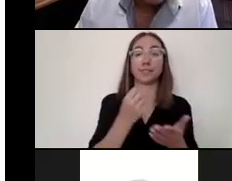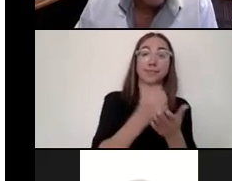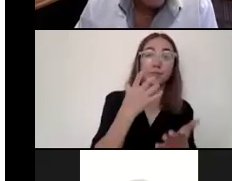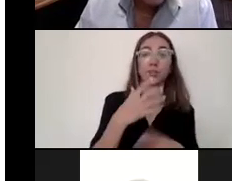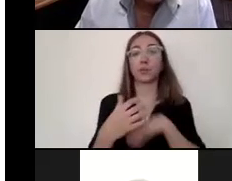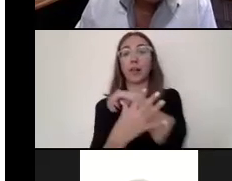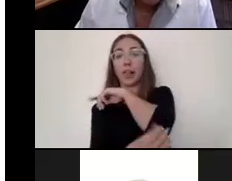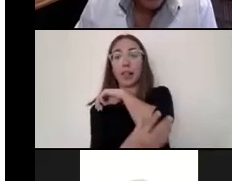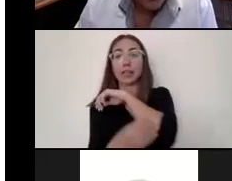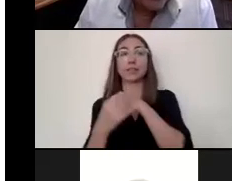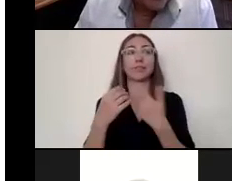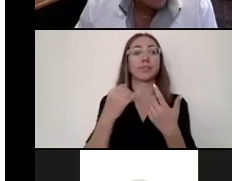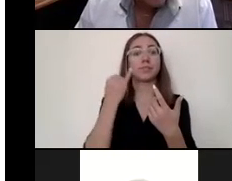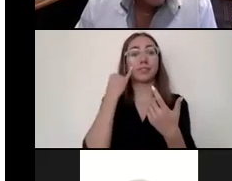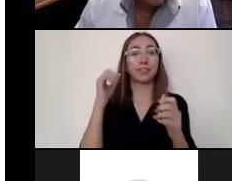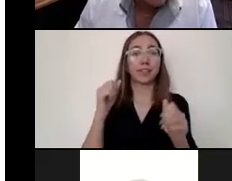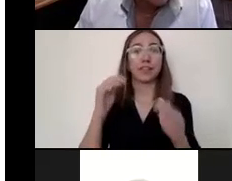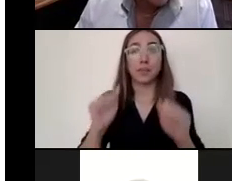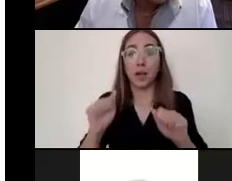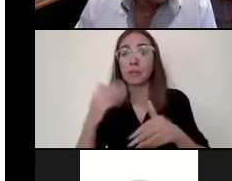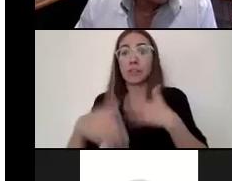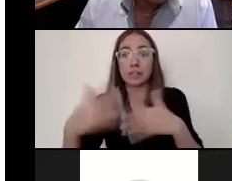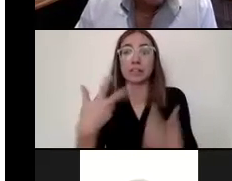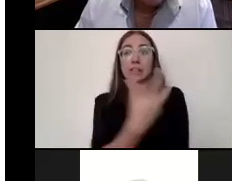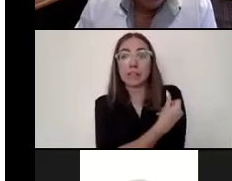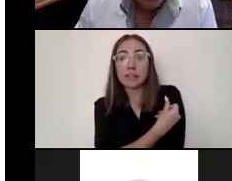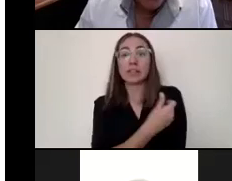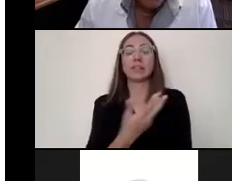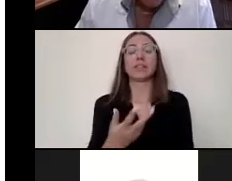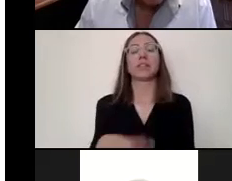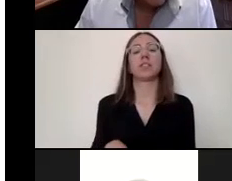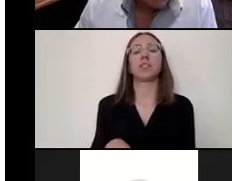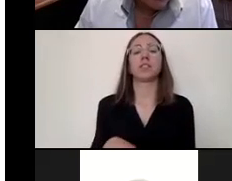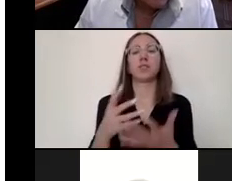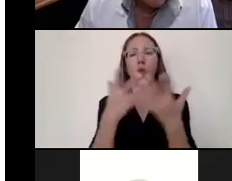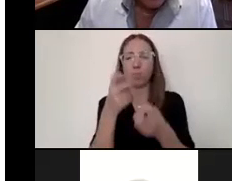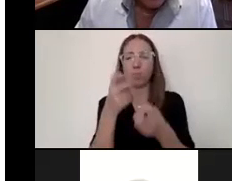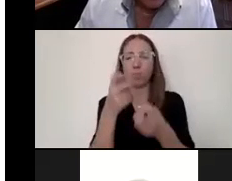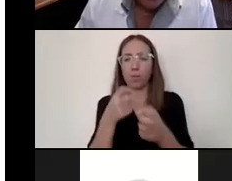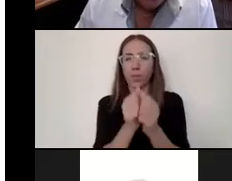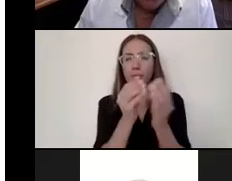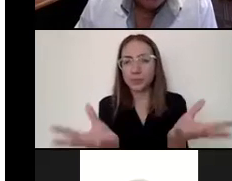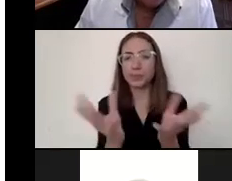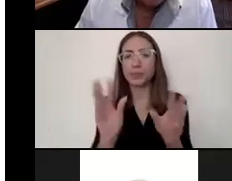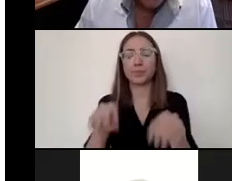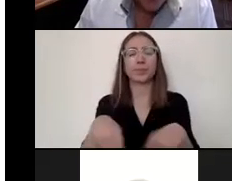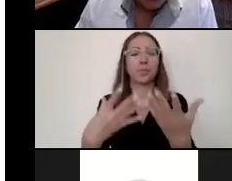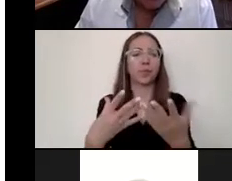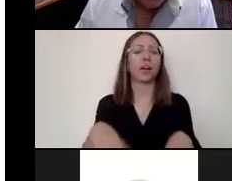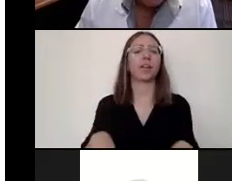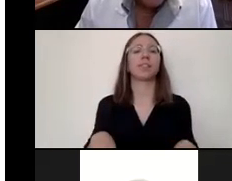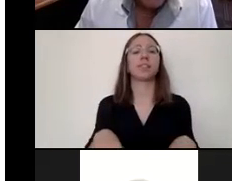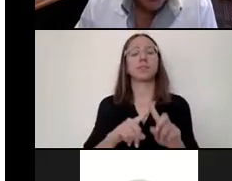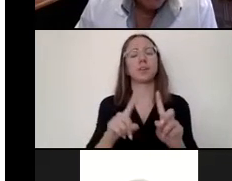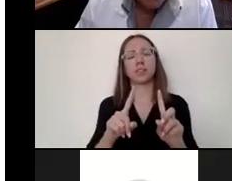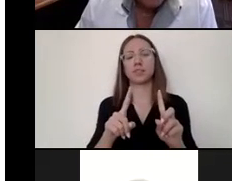being able to get into the front of the line and get their vaccines first, and there were distribution problems, and minorities initially were sort of laggards up